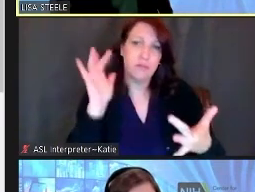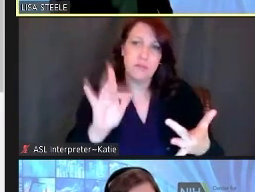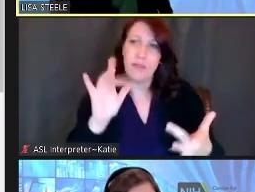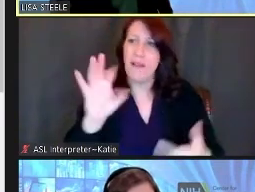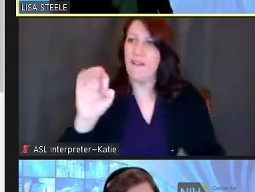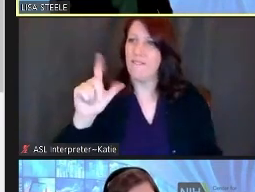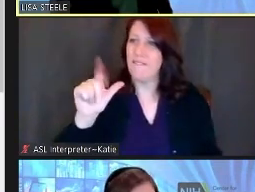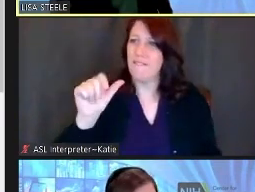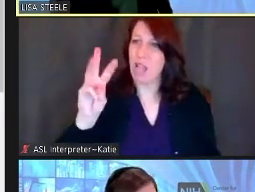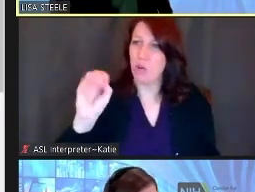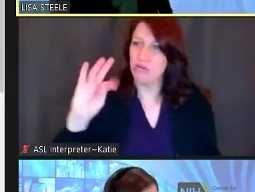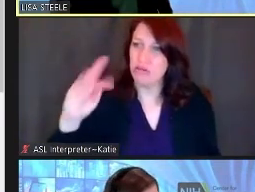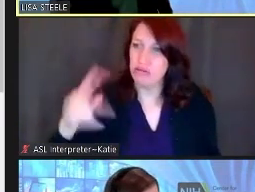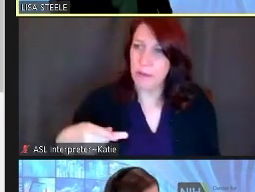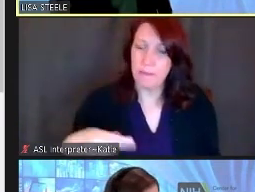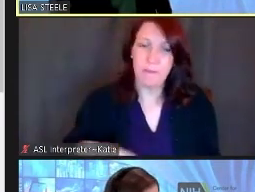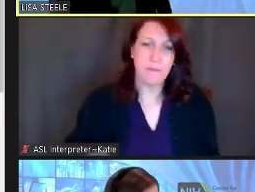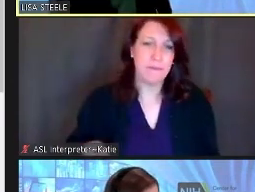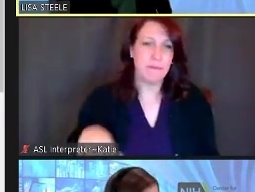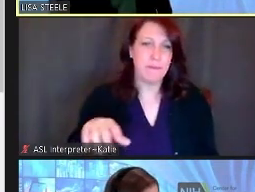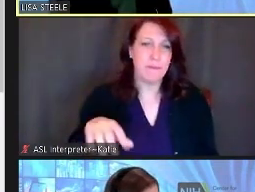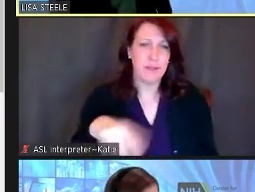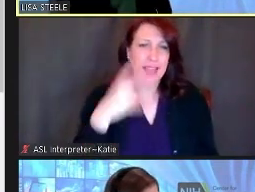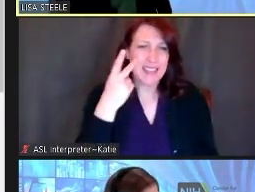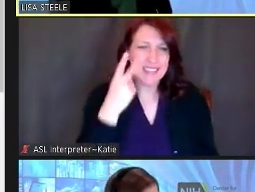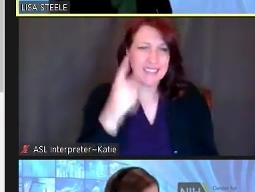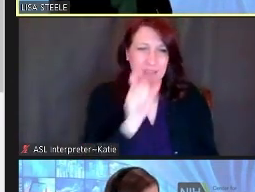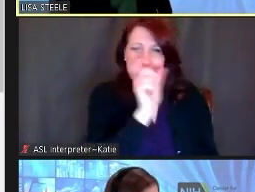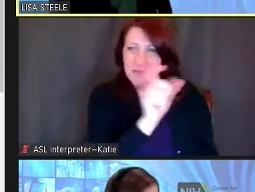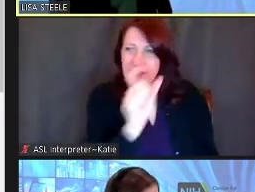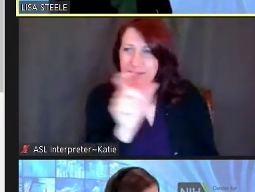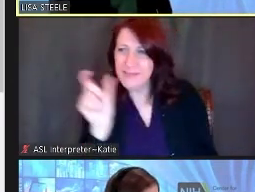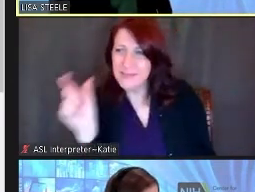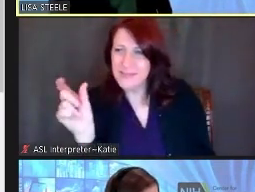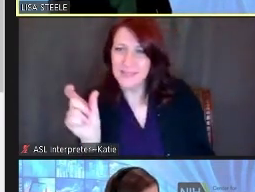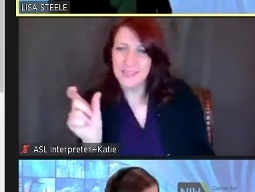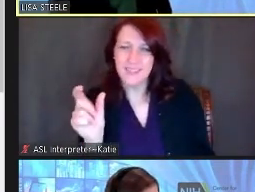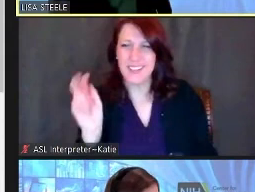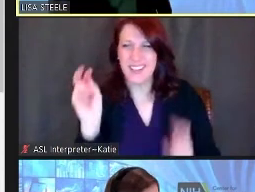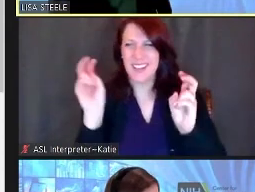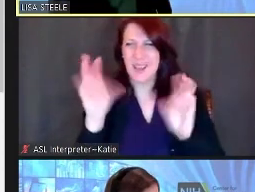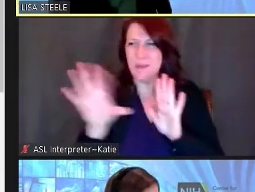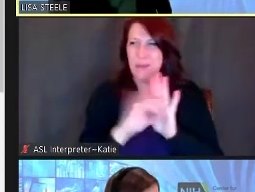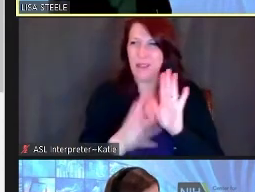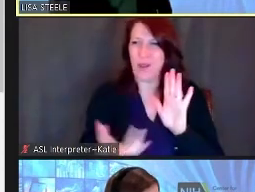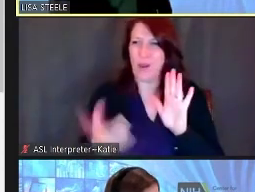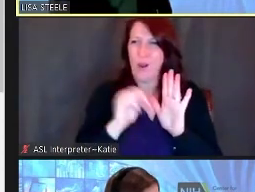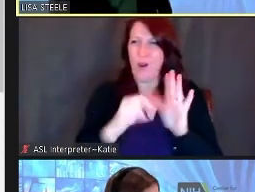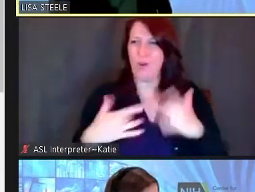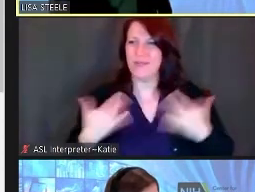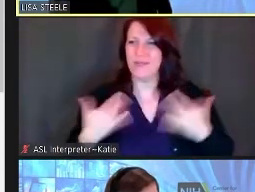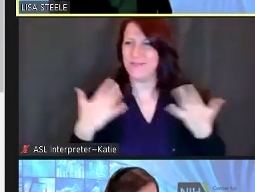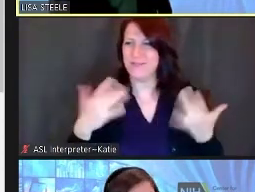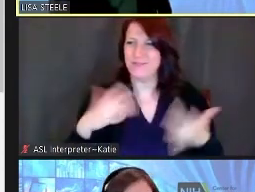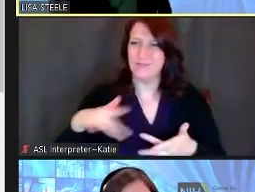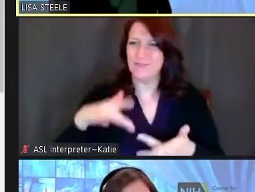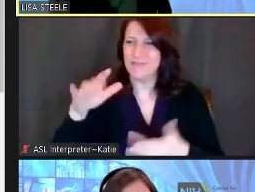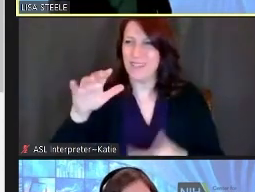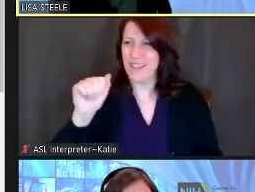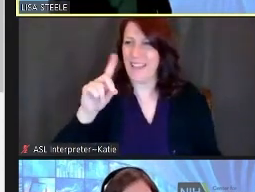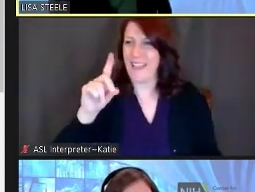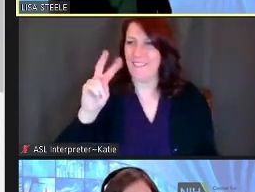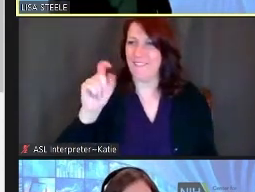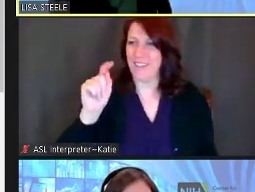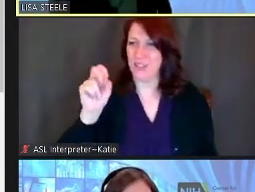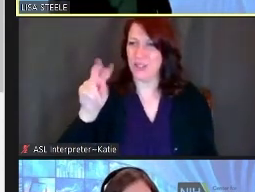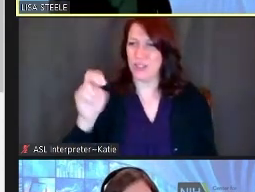like, and it allows you to actually do a little choose your own adventure and tell what the career level is, and then